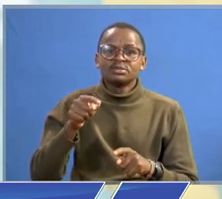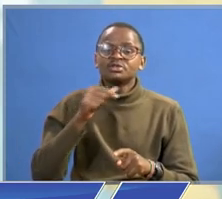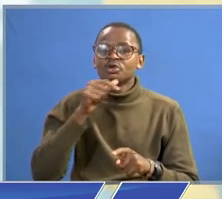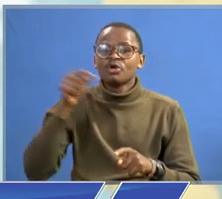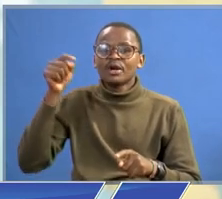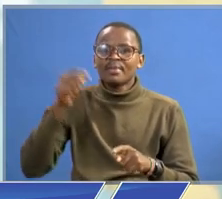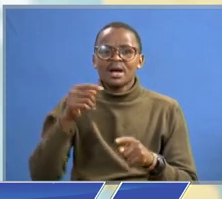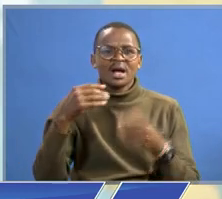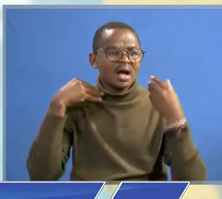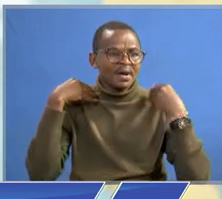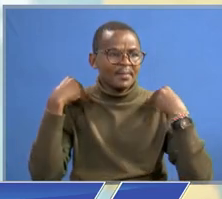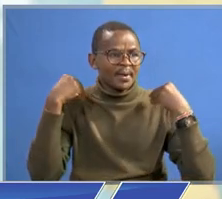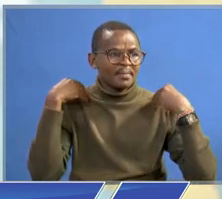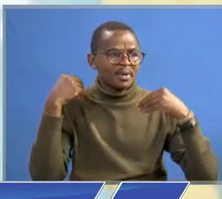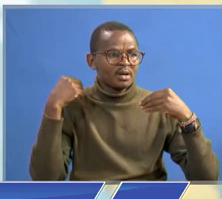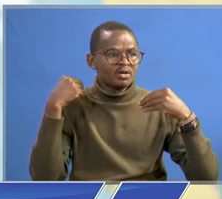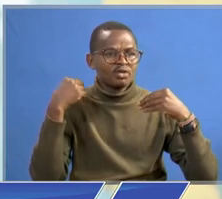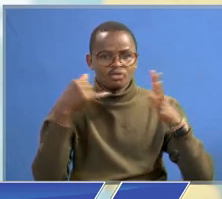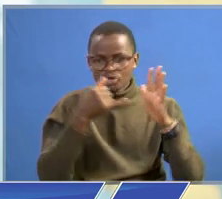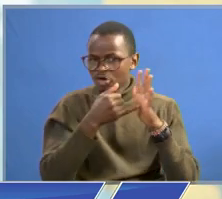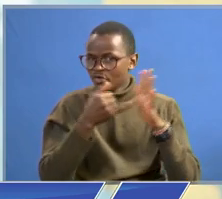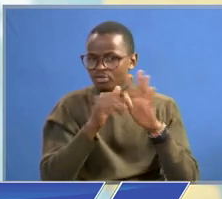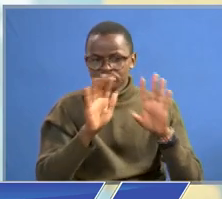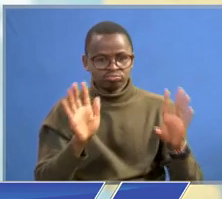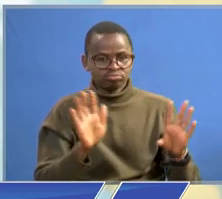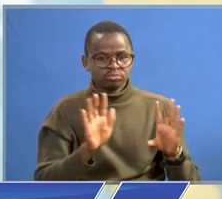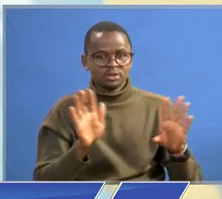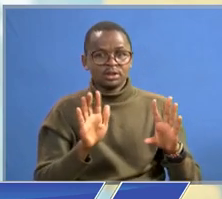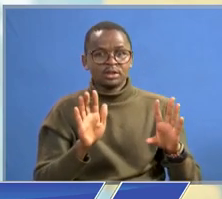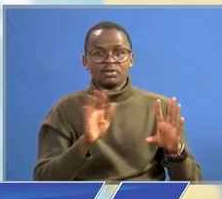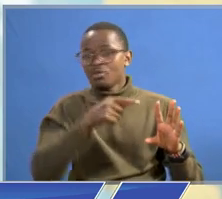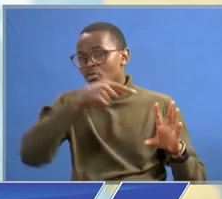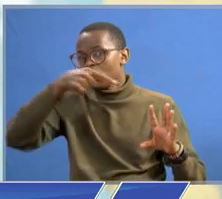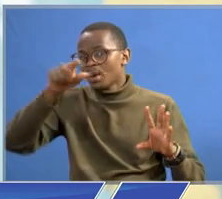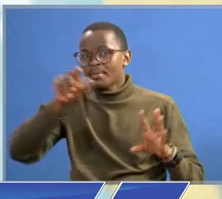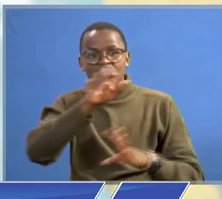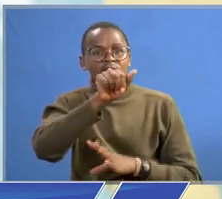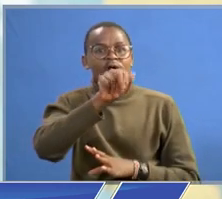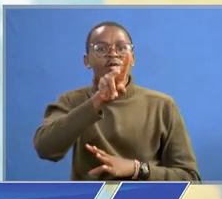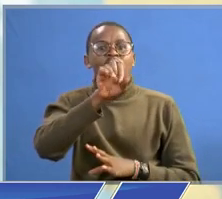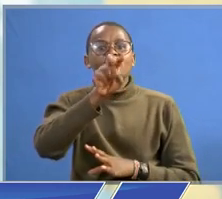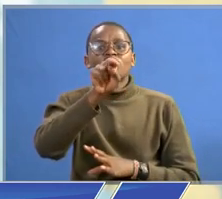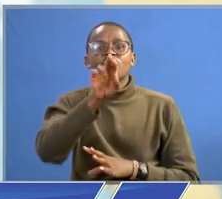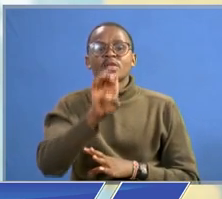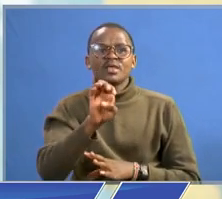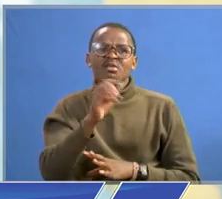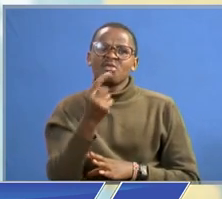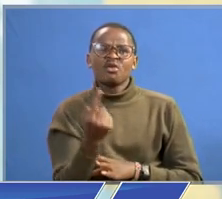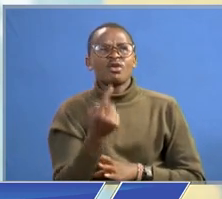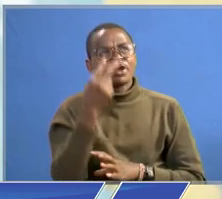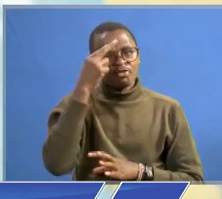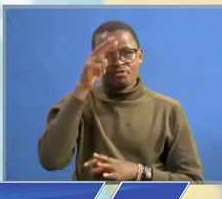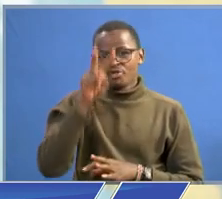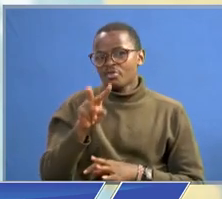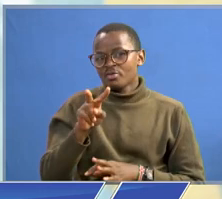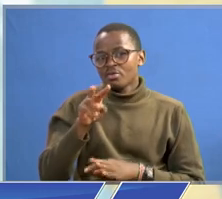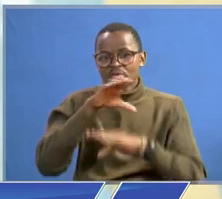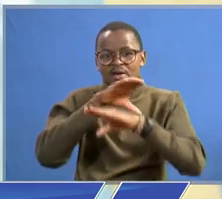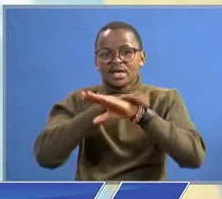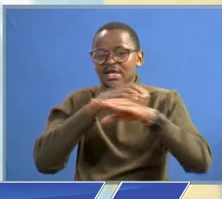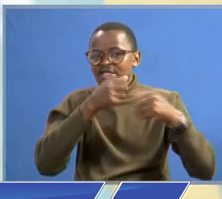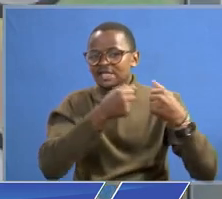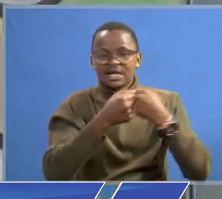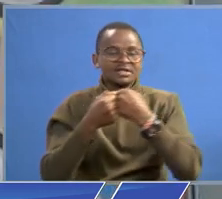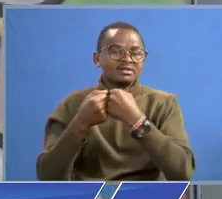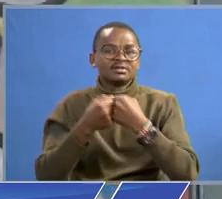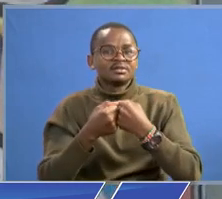Si lazima participate ndio uko involved kwa hiyo event. Okay. Unaweza enda tu kama audience pia, just to view, ndio upate pia